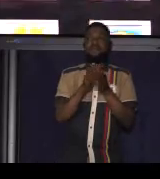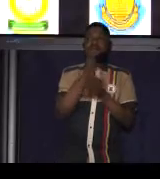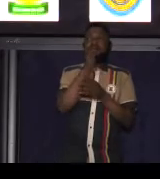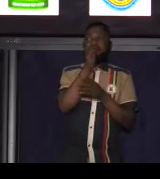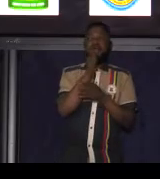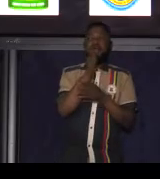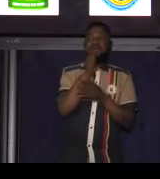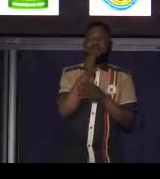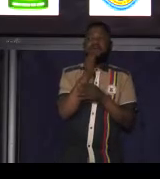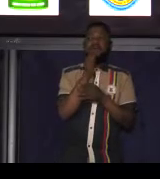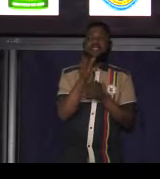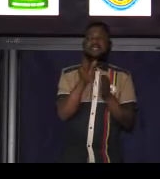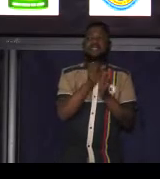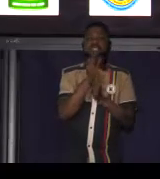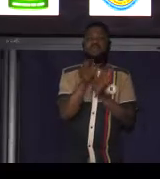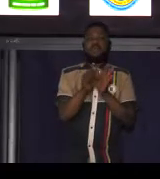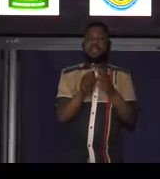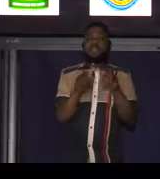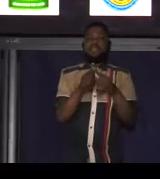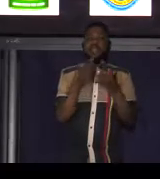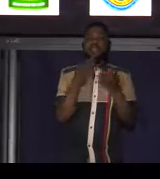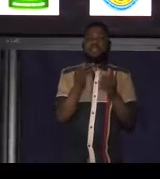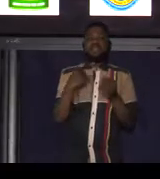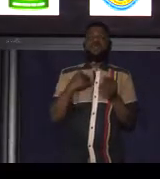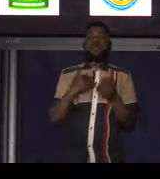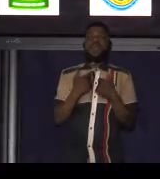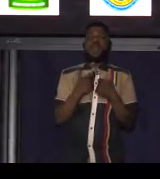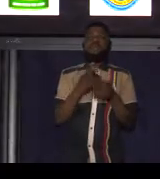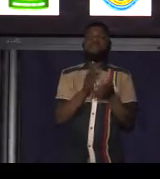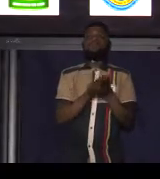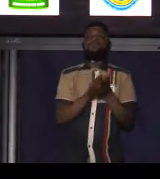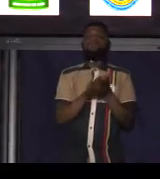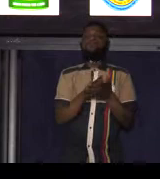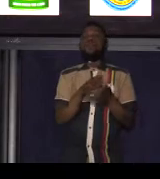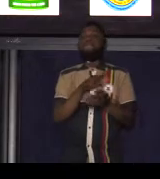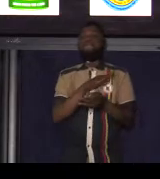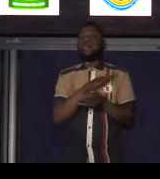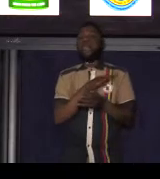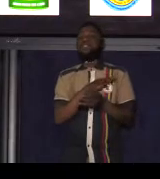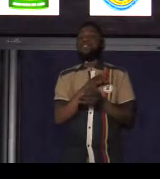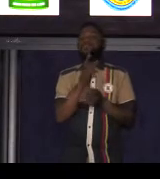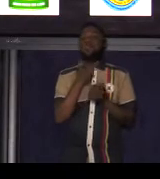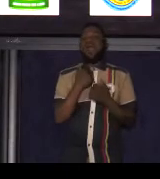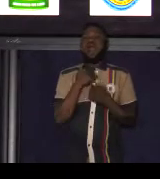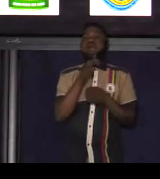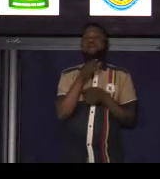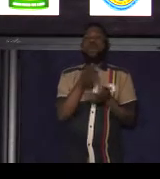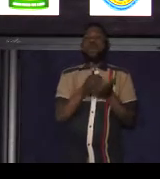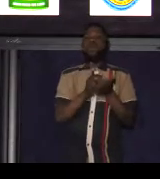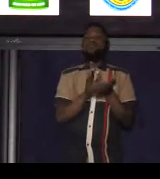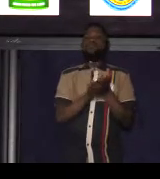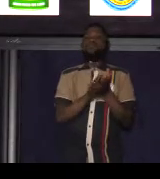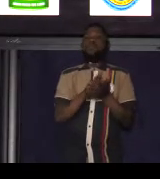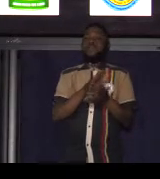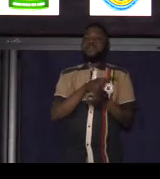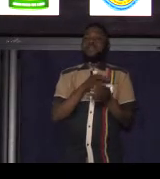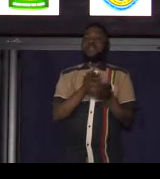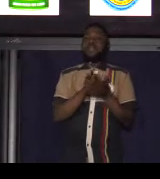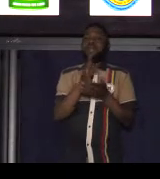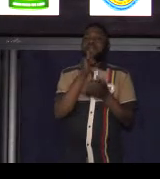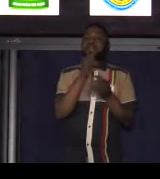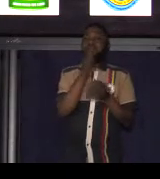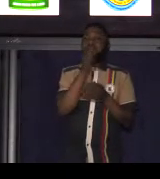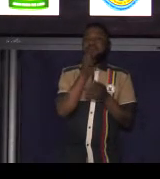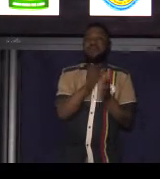of private symbols. Like now we have school badges. Like your school, you have your own school badge. That's just a